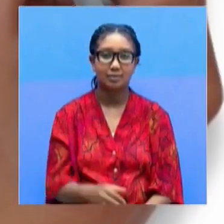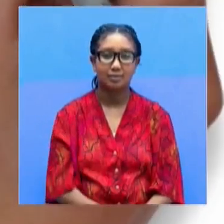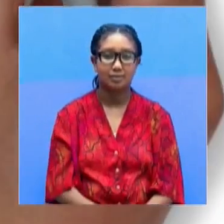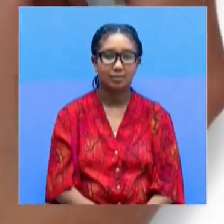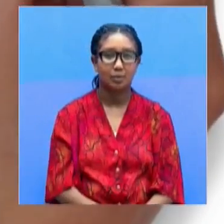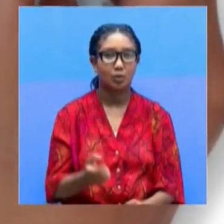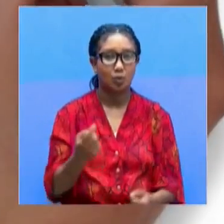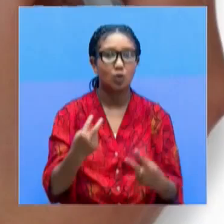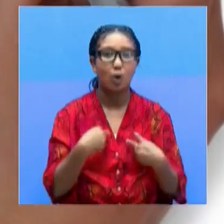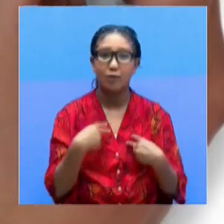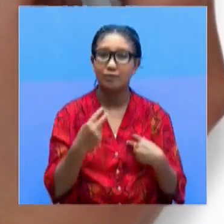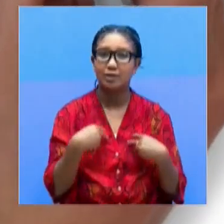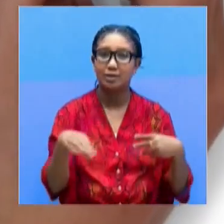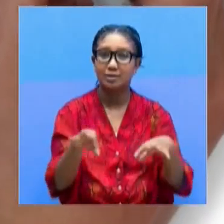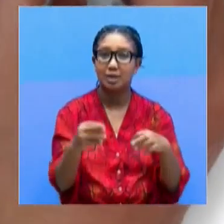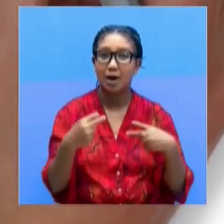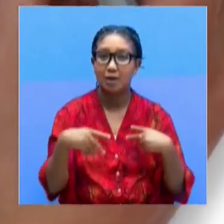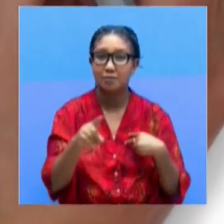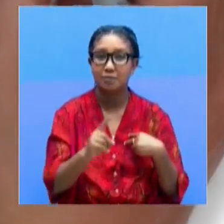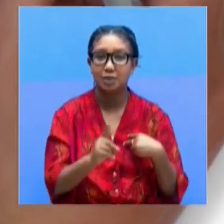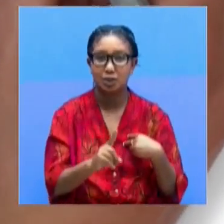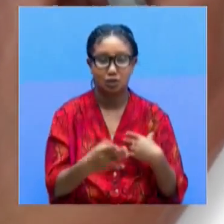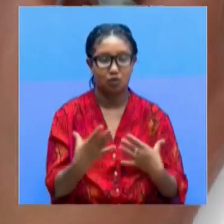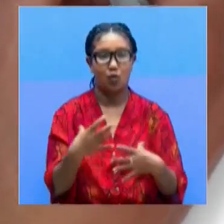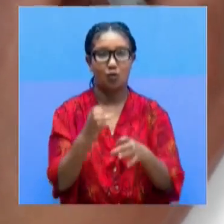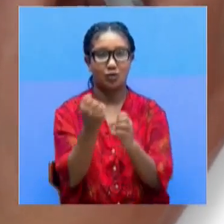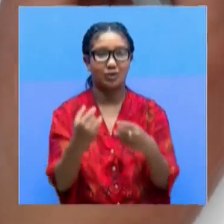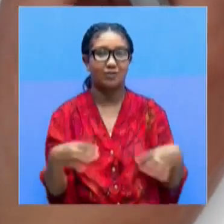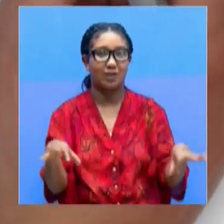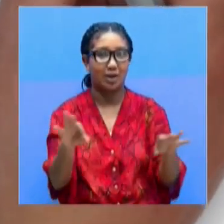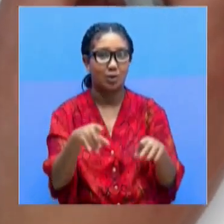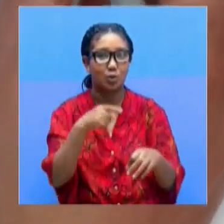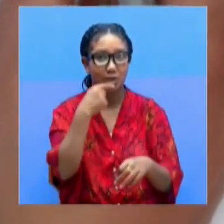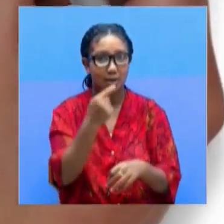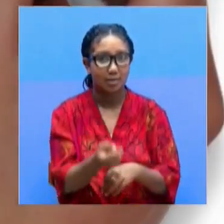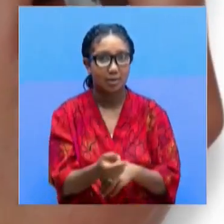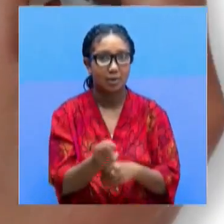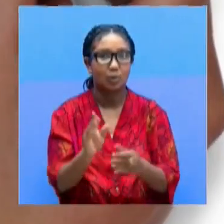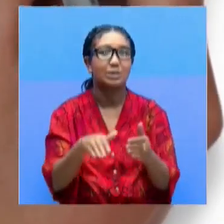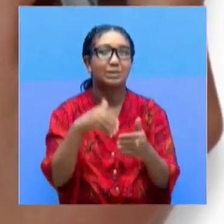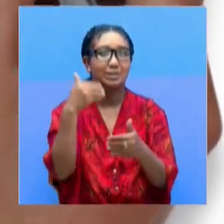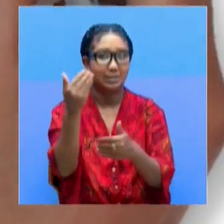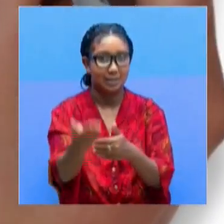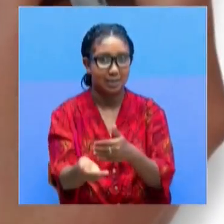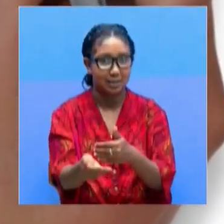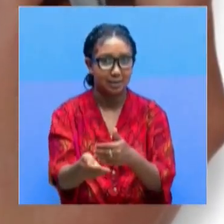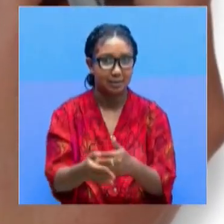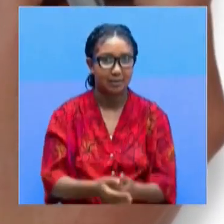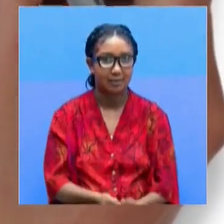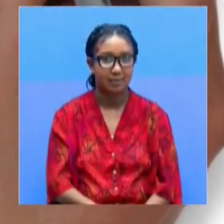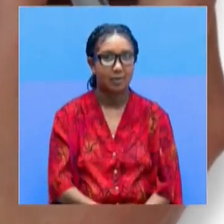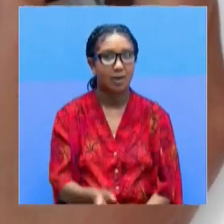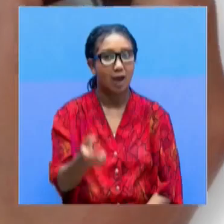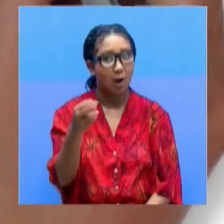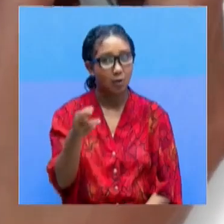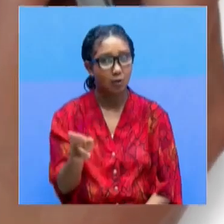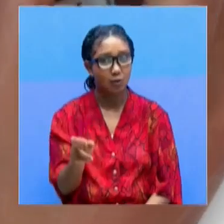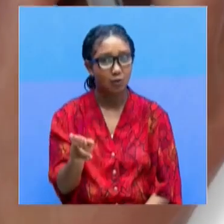we need to have what? We need to have conclusion. So we say what? Then